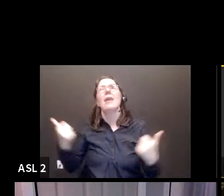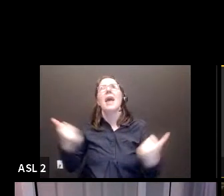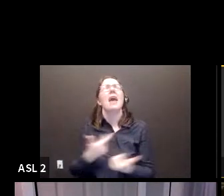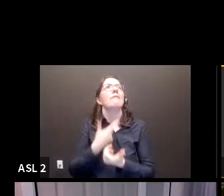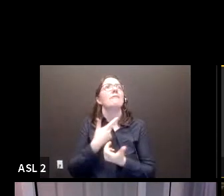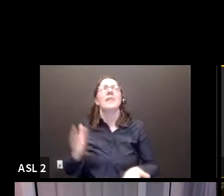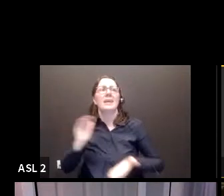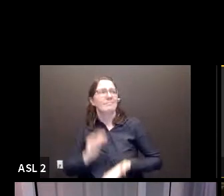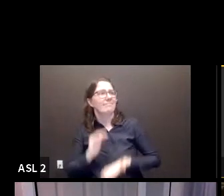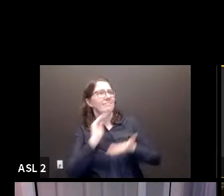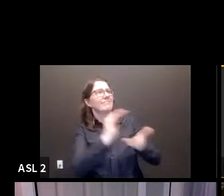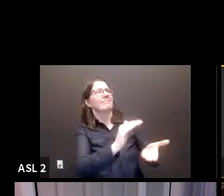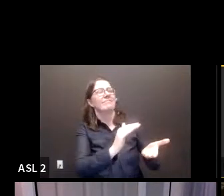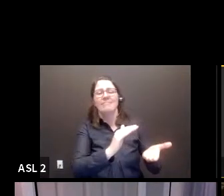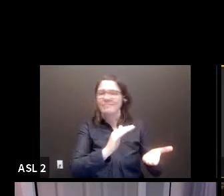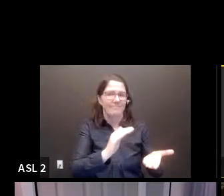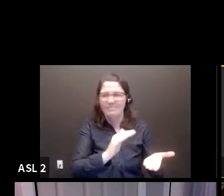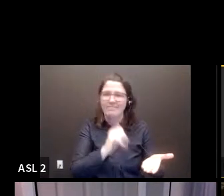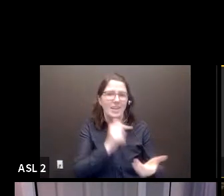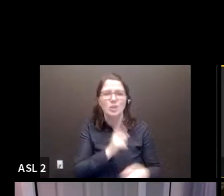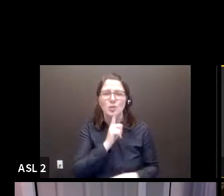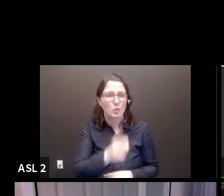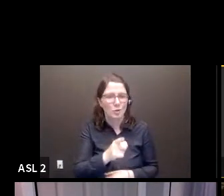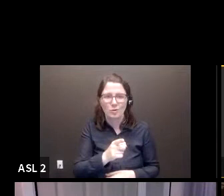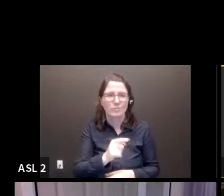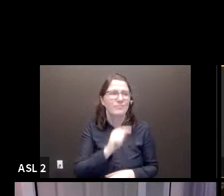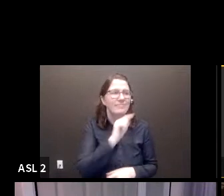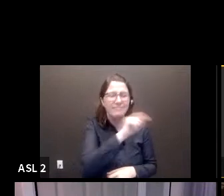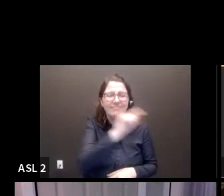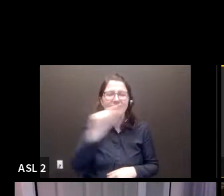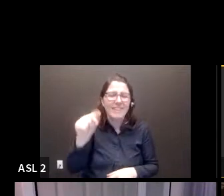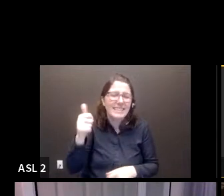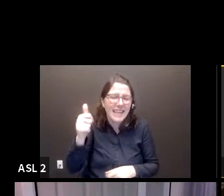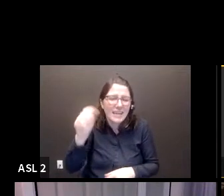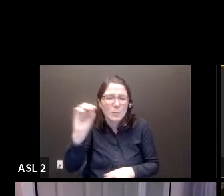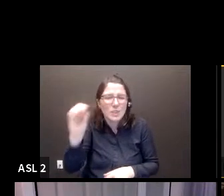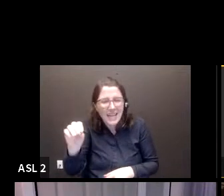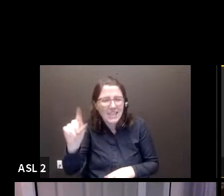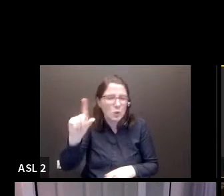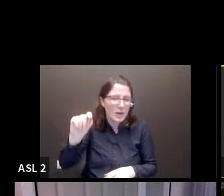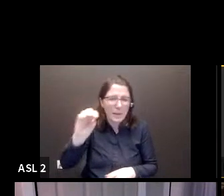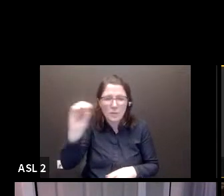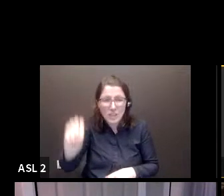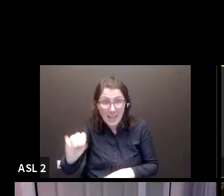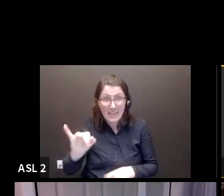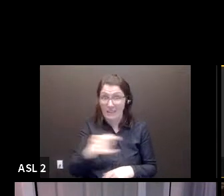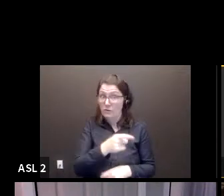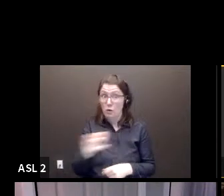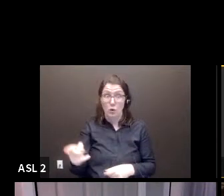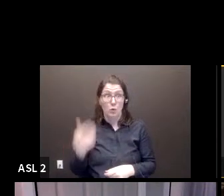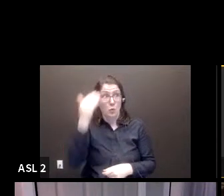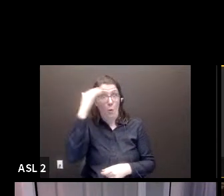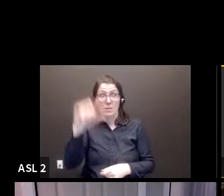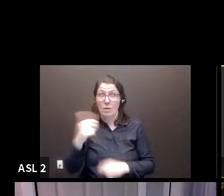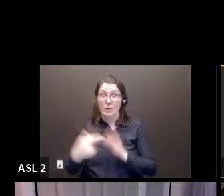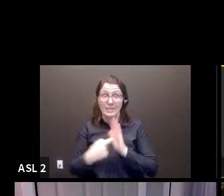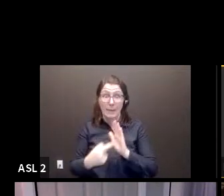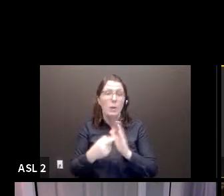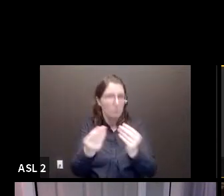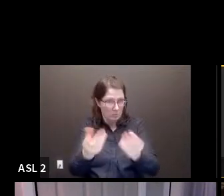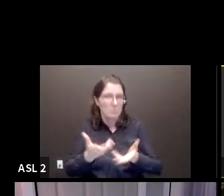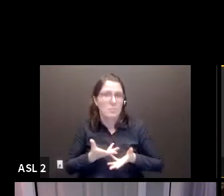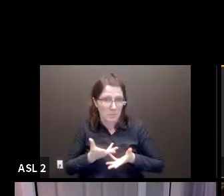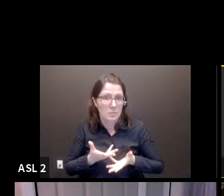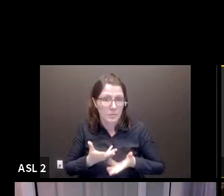again i'm happy for people to point us to other models out there that can produce better better outcomes last but not least this board